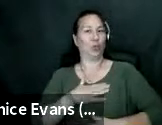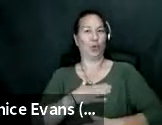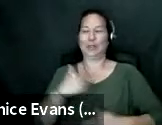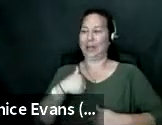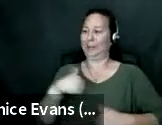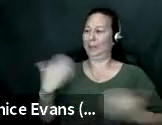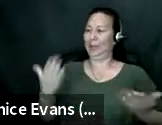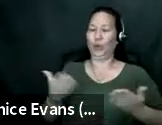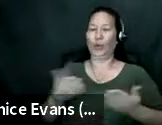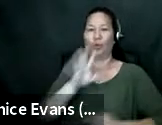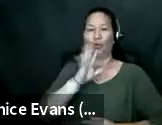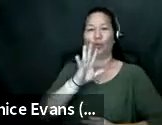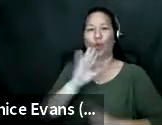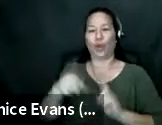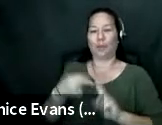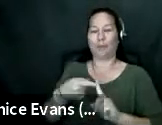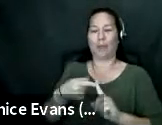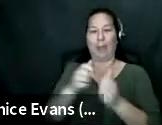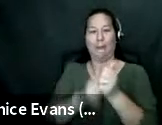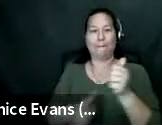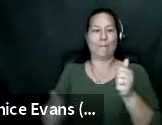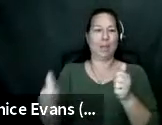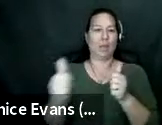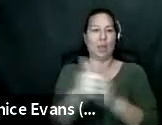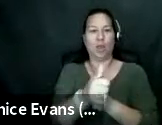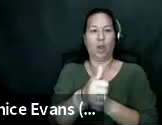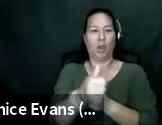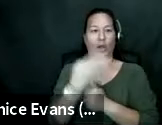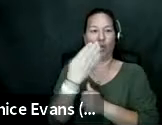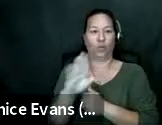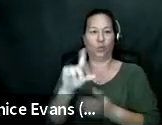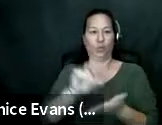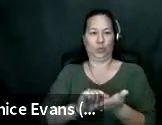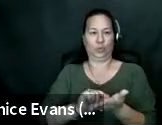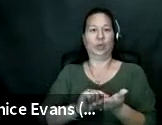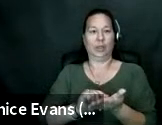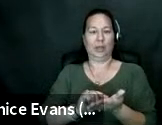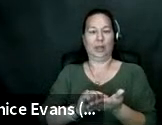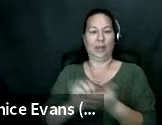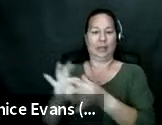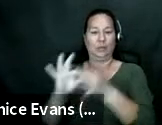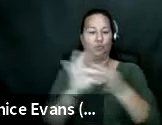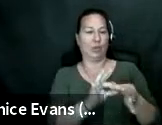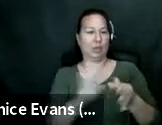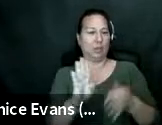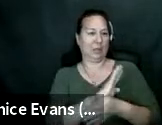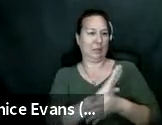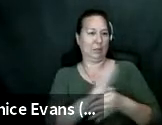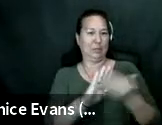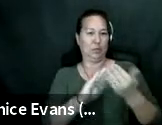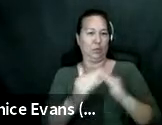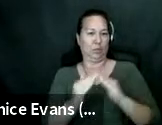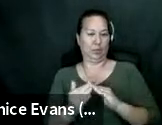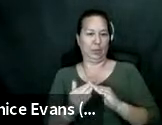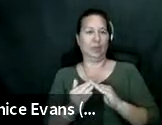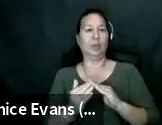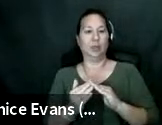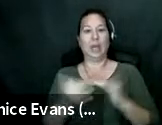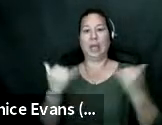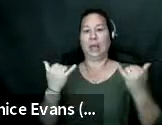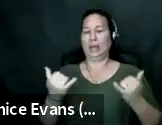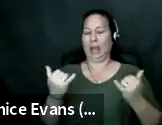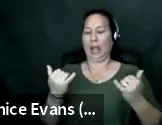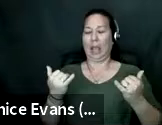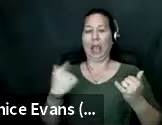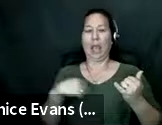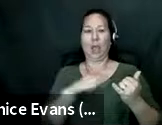any questions from the business community. So we are now in the Beyond the Blueprint phase of